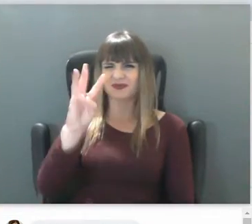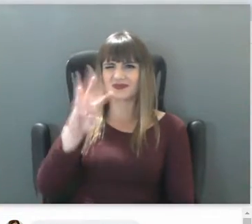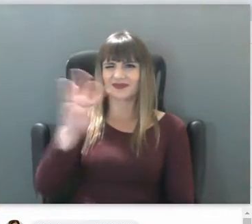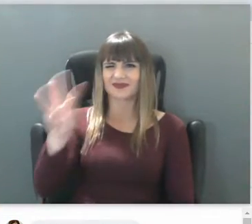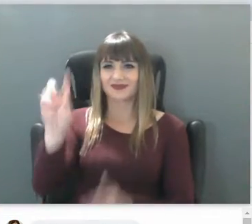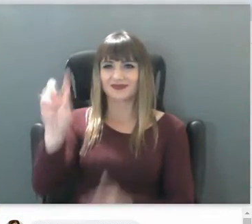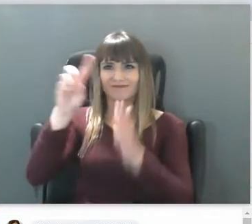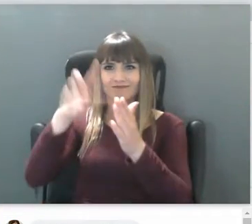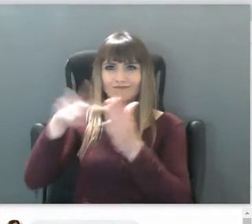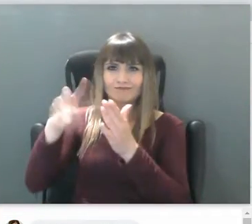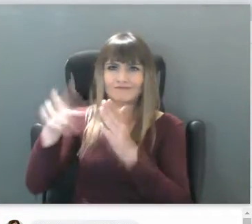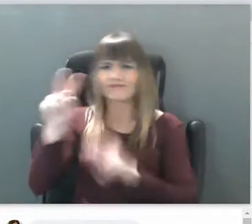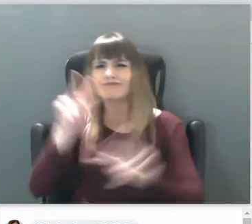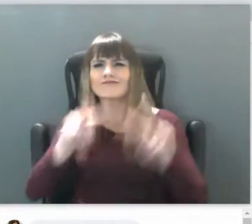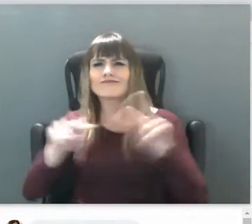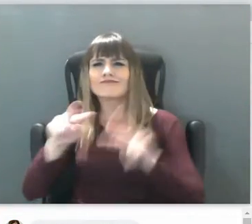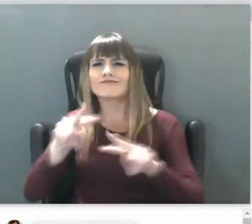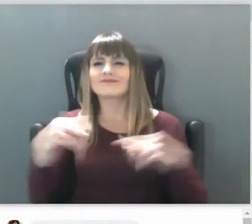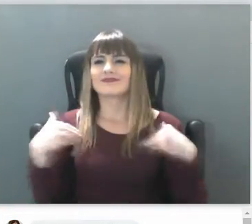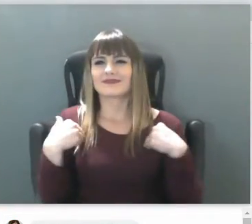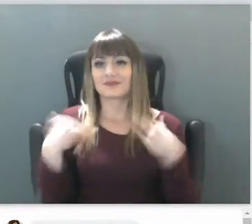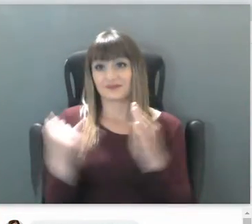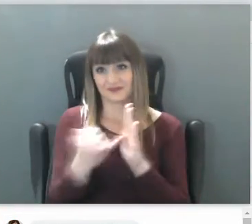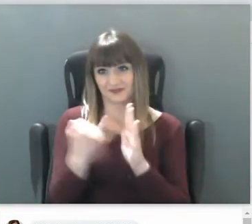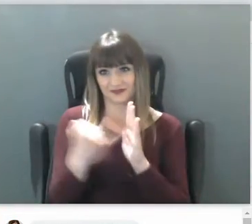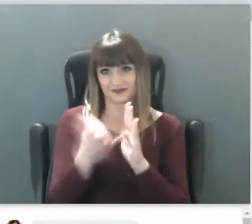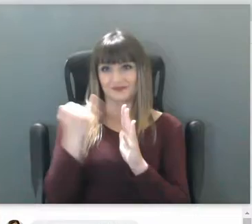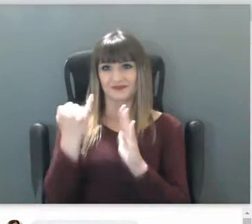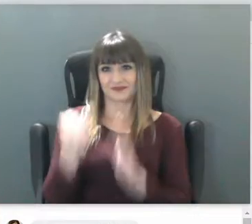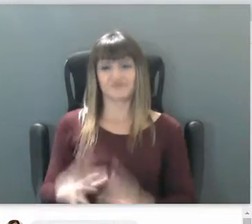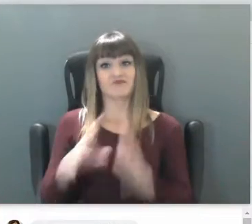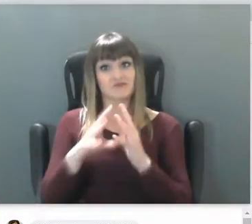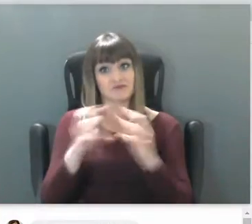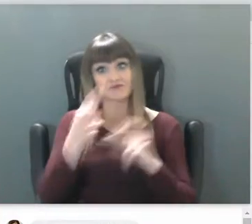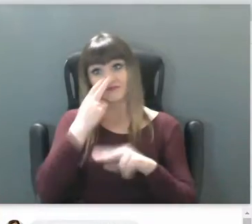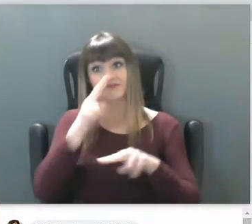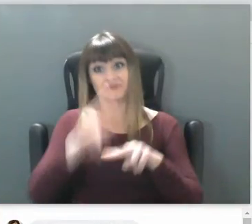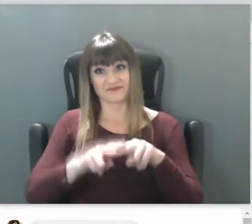our animal art Are you done, Jack? experiences. Here, let's add some more paint to this.